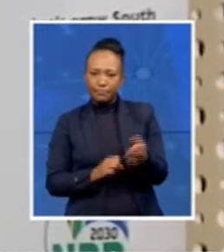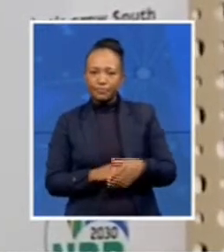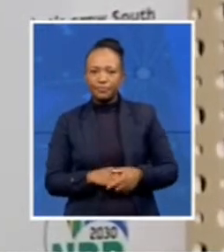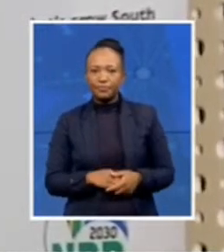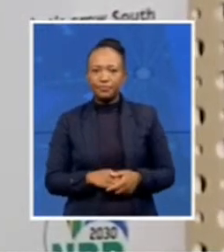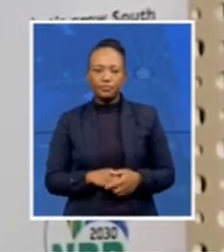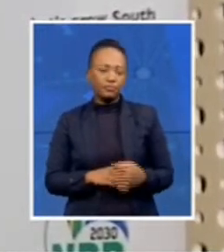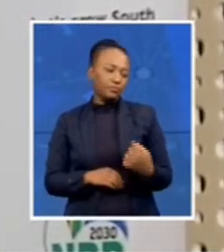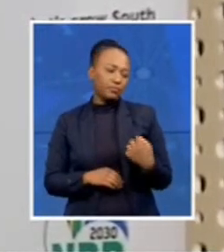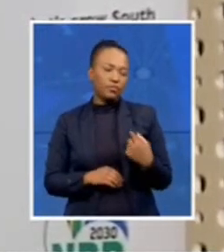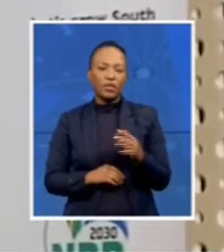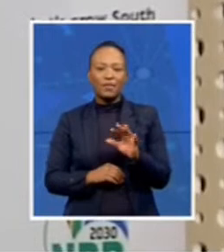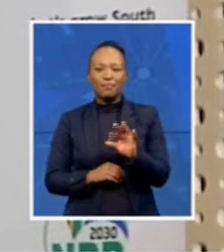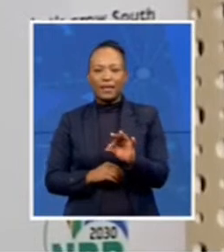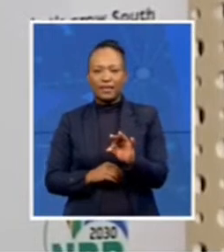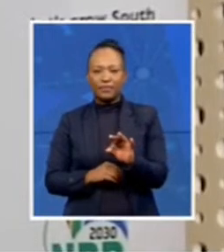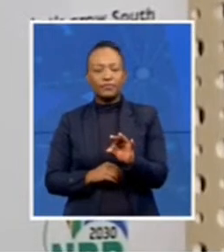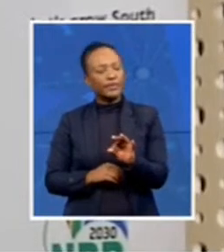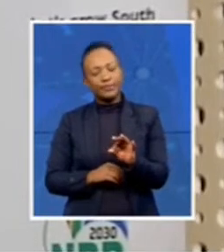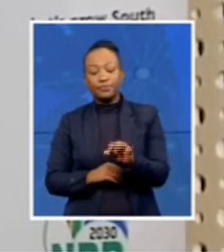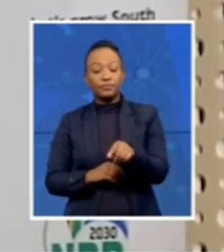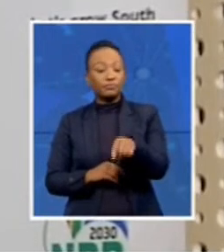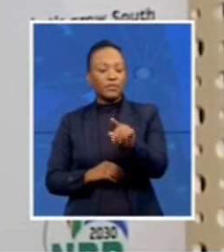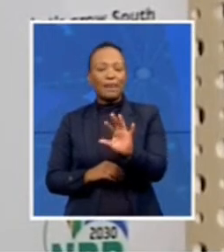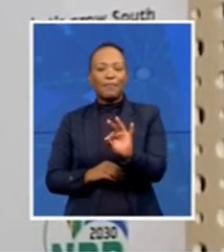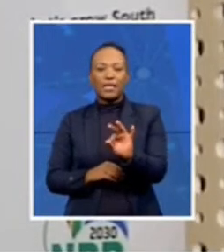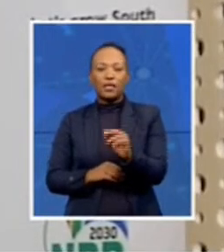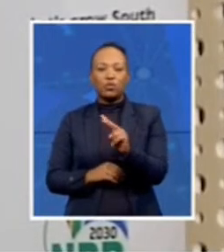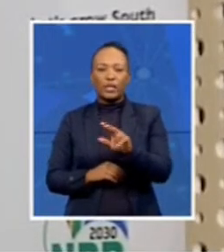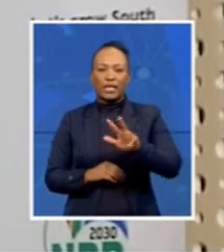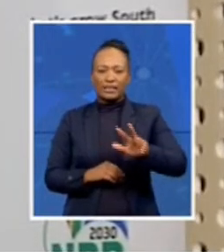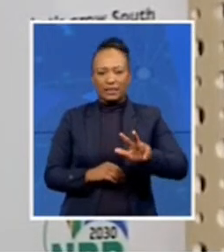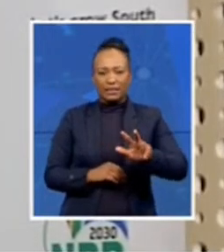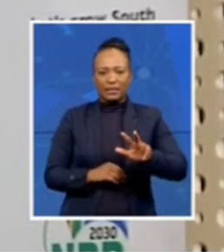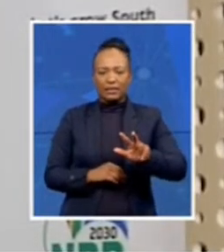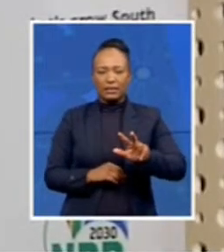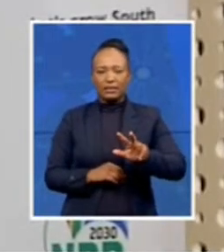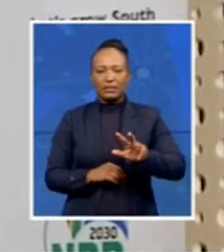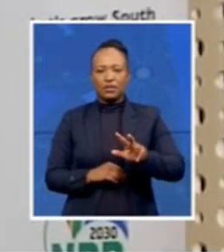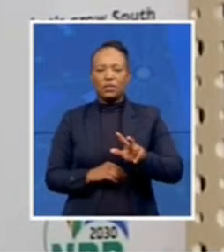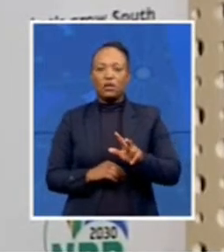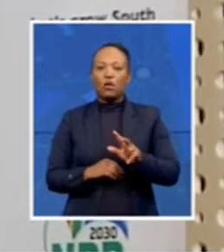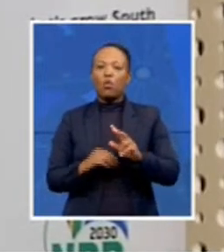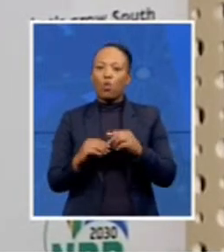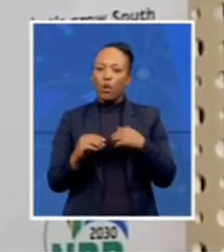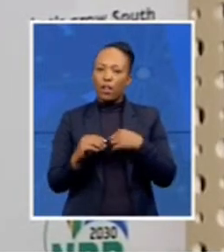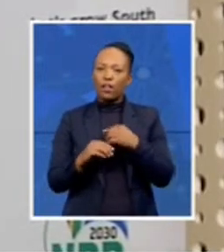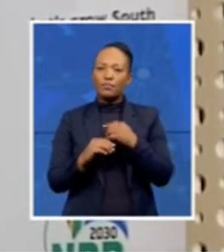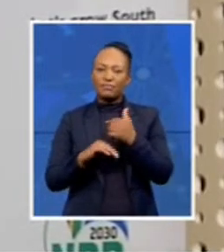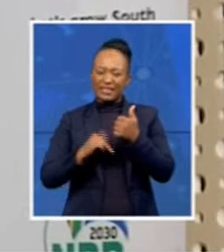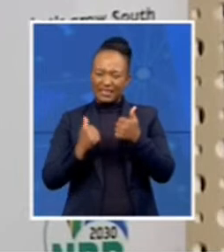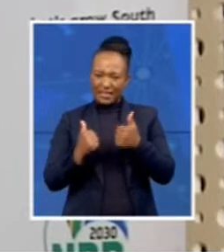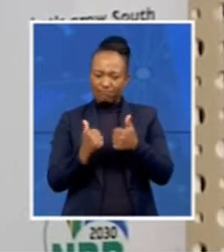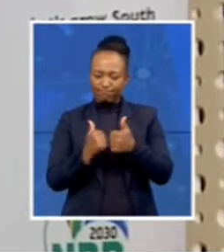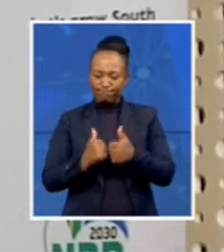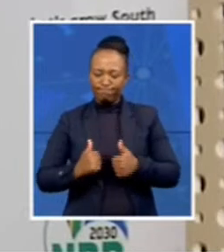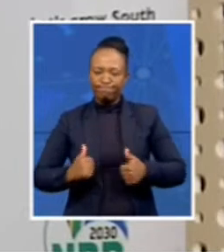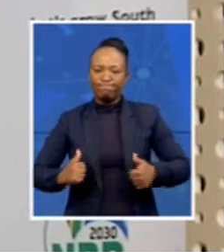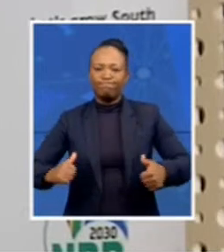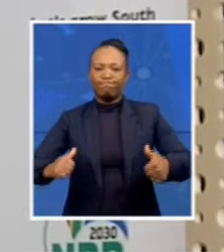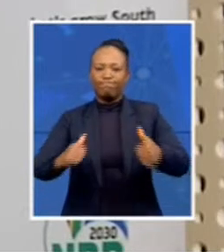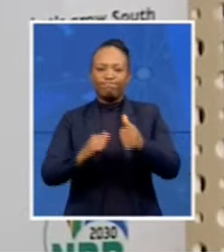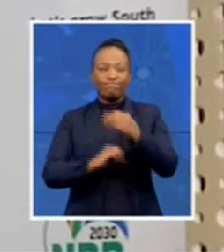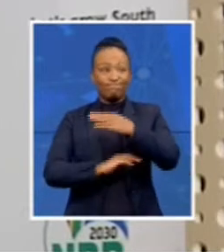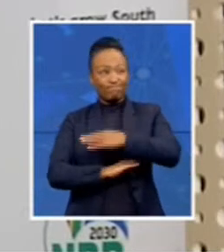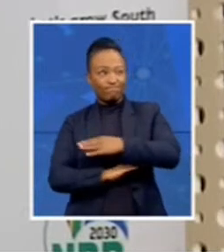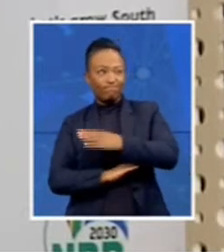of this month, we will be sitting for the whole day, and one of the main focus areas will be getting